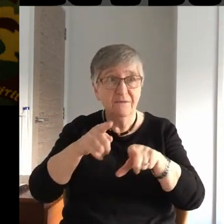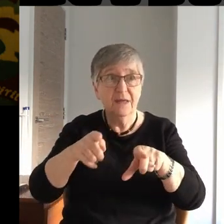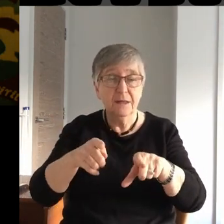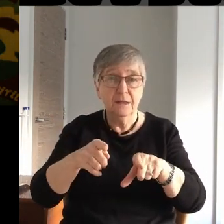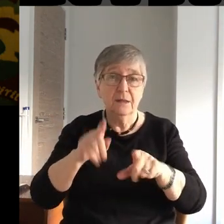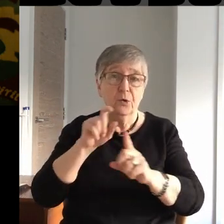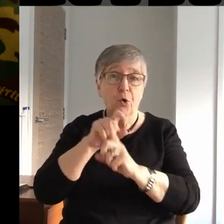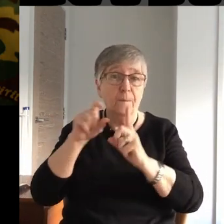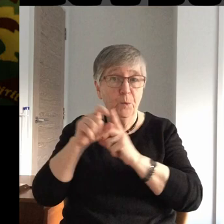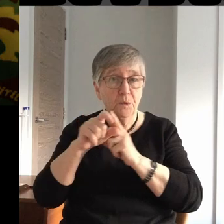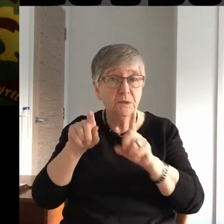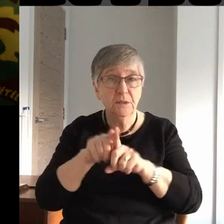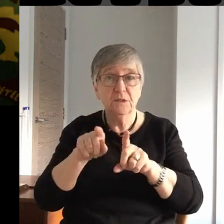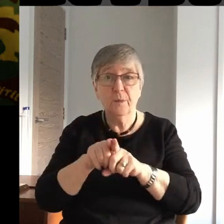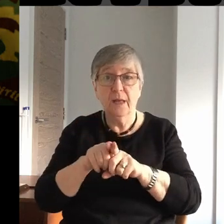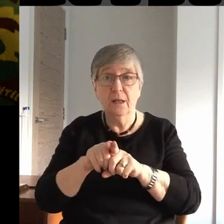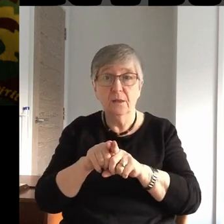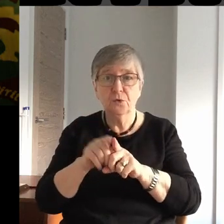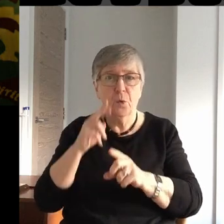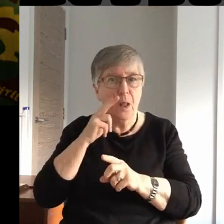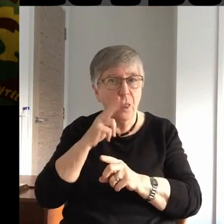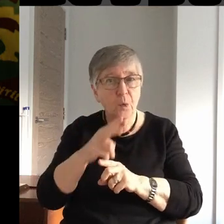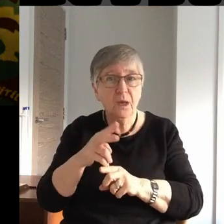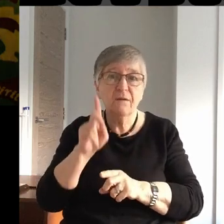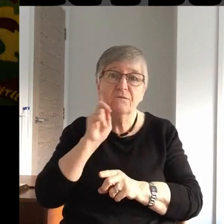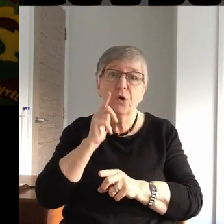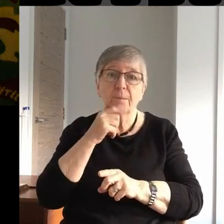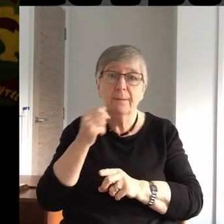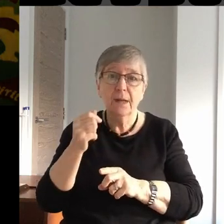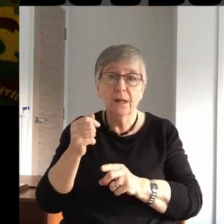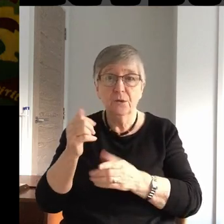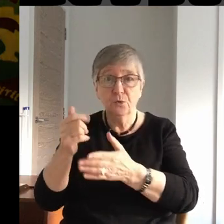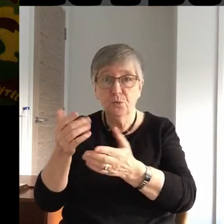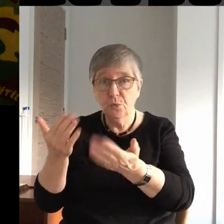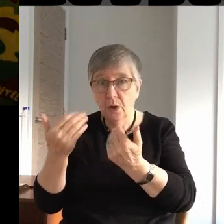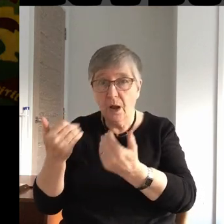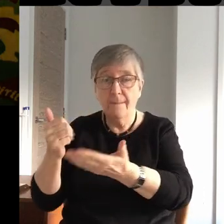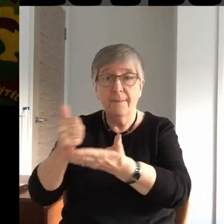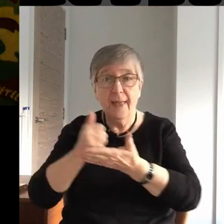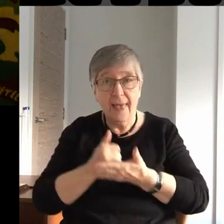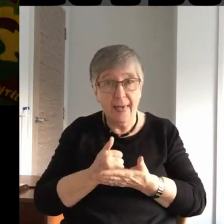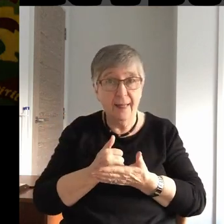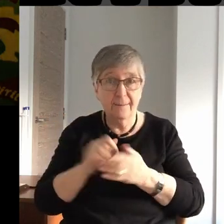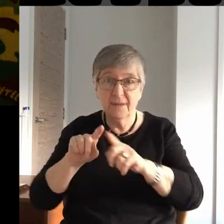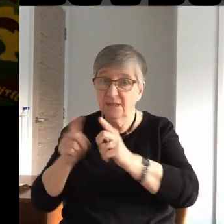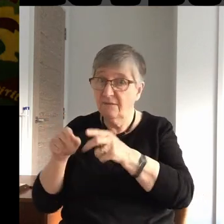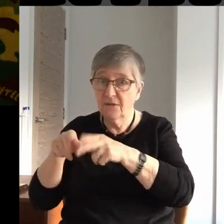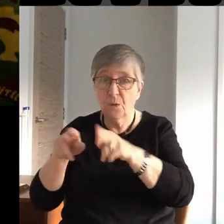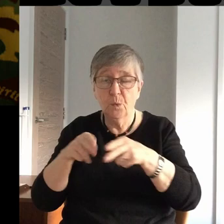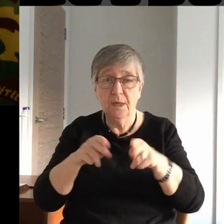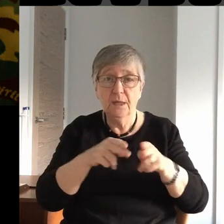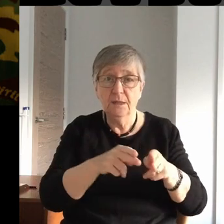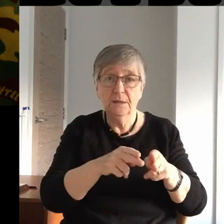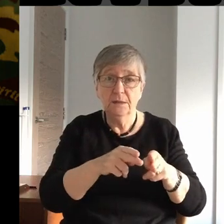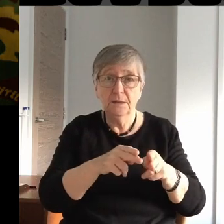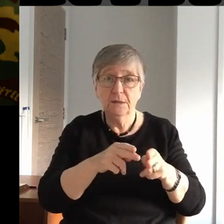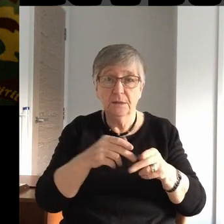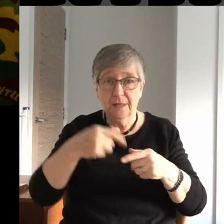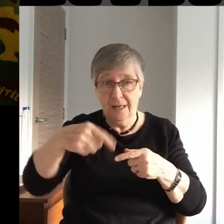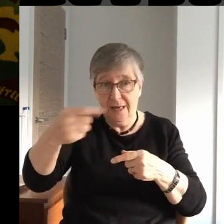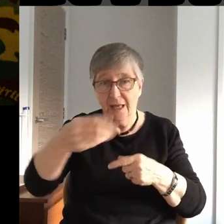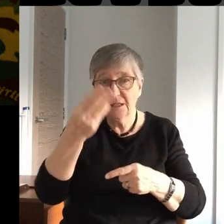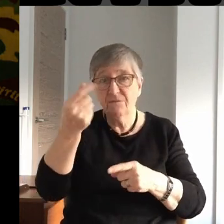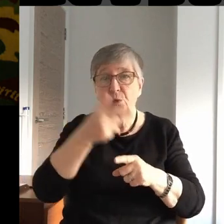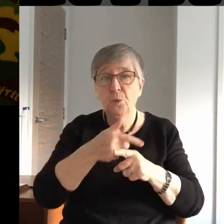us. And so we're looking for folks to come on board to help in a variety of different ways in the coming weeks so that we